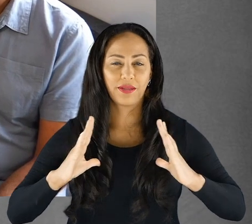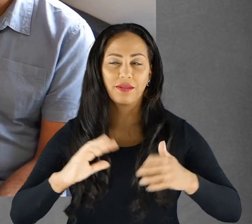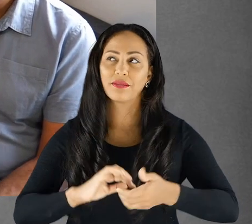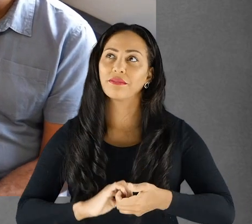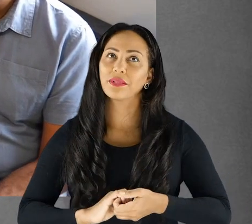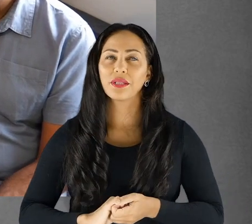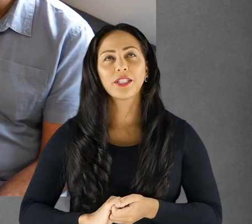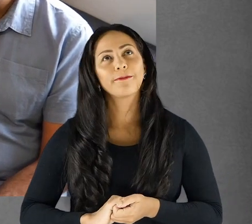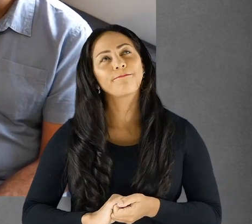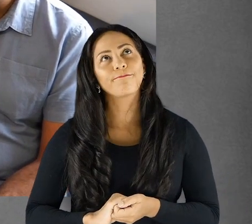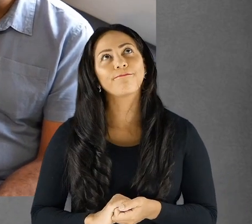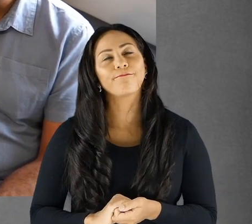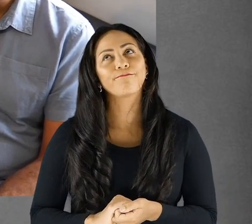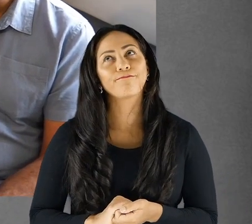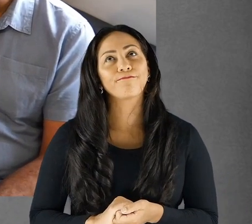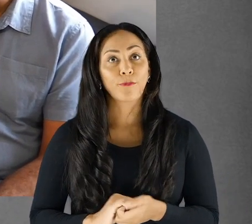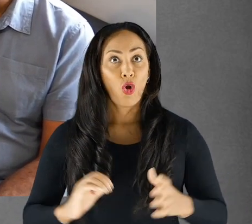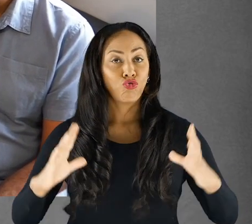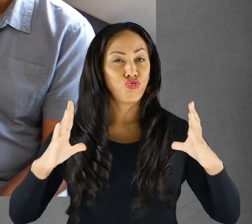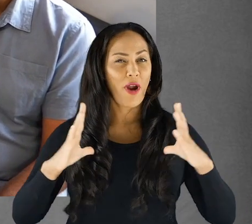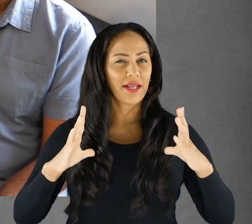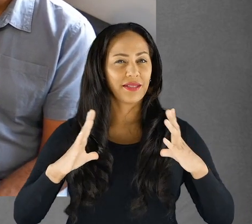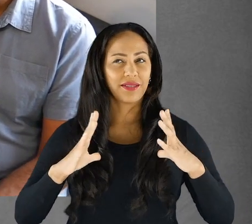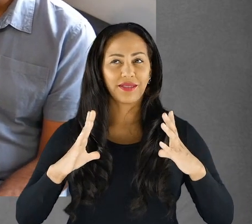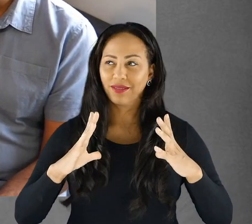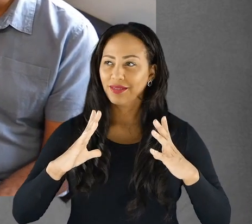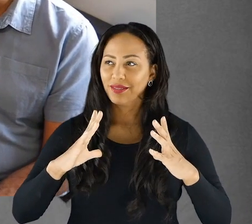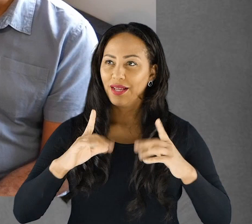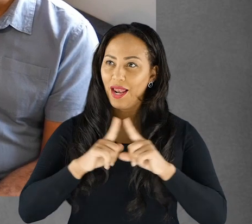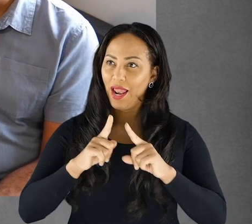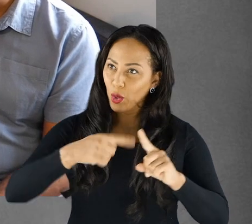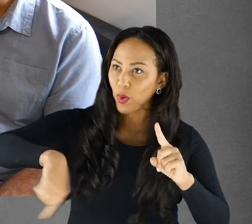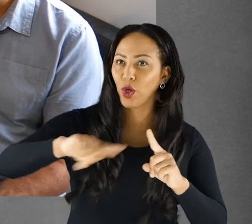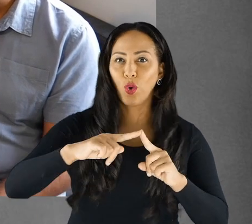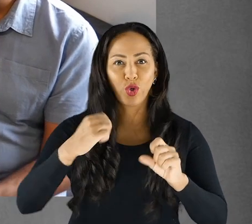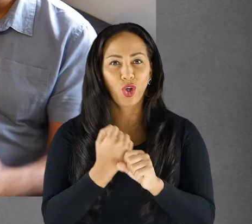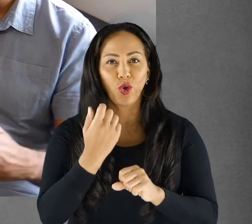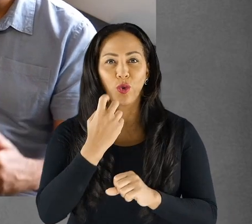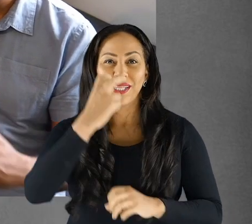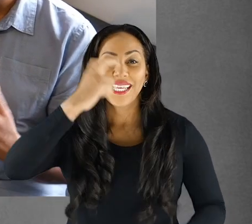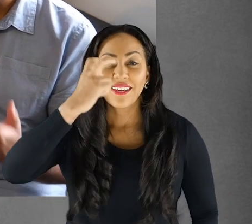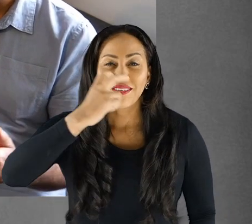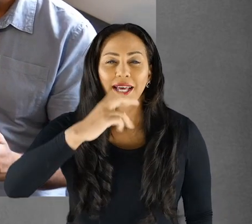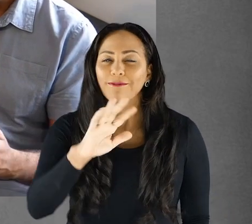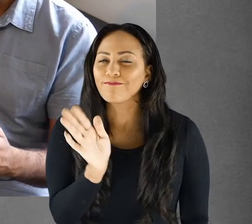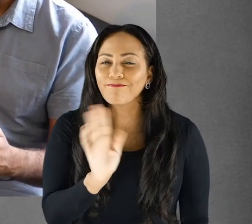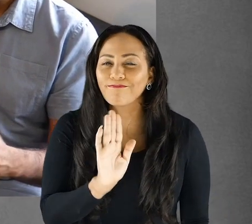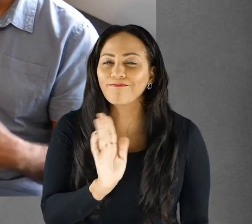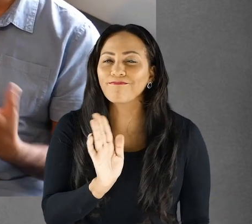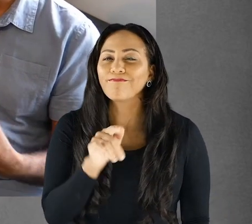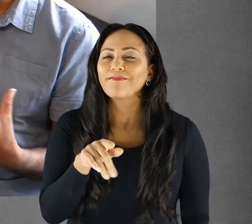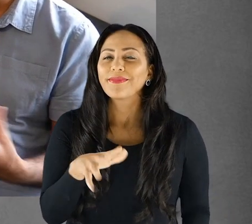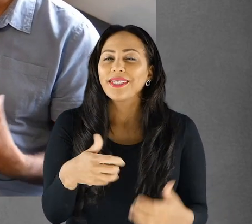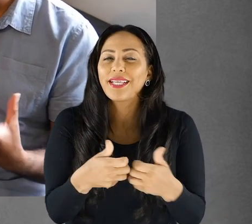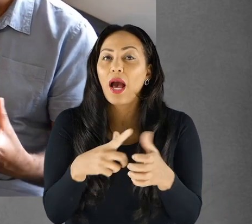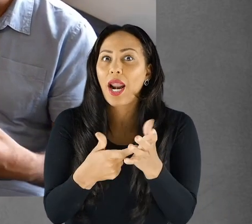it's not rest as in, you know, kind of the rest that we take every evening. It's much more about how